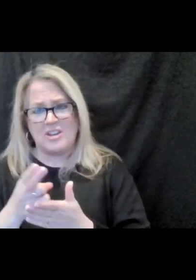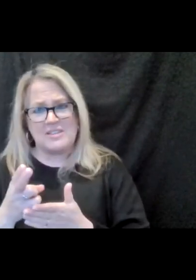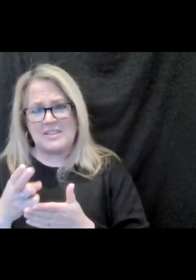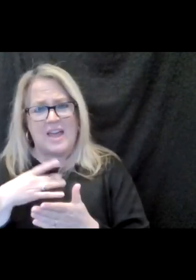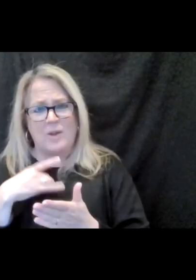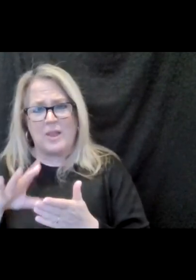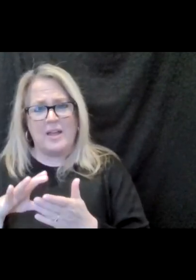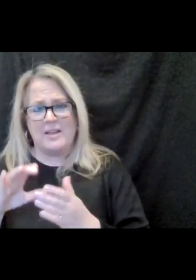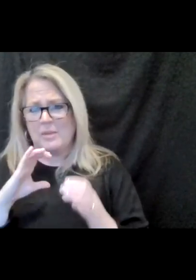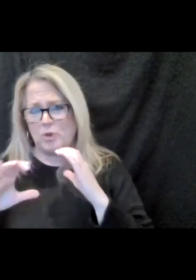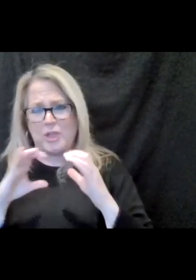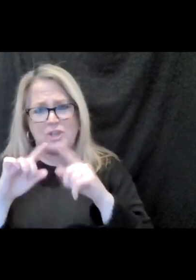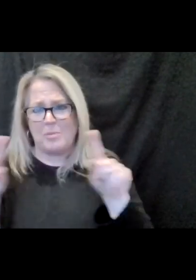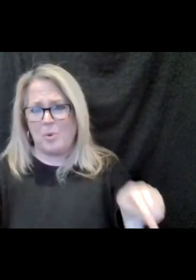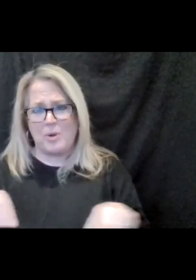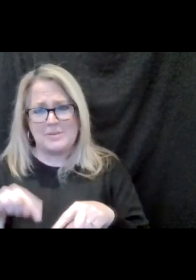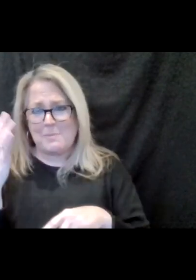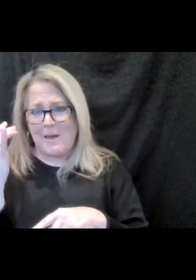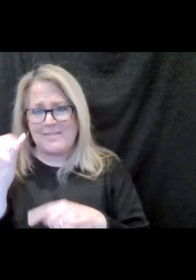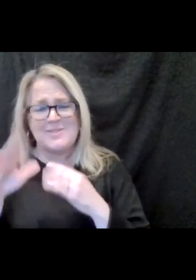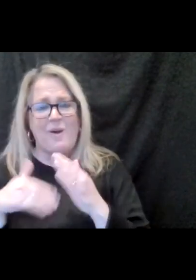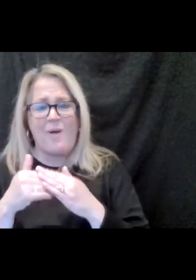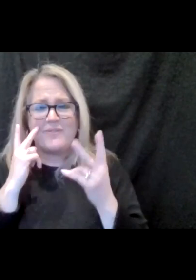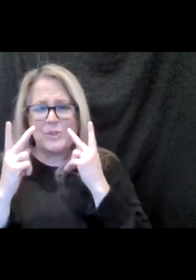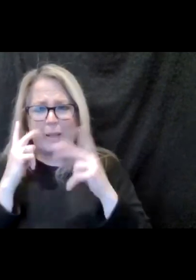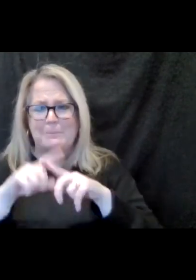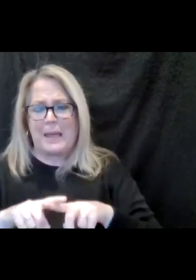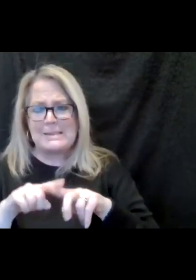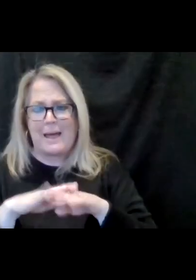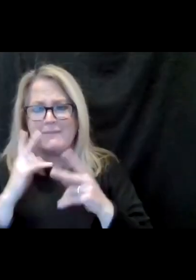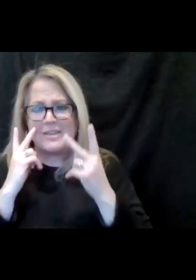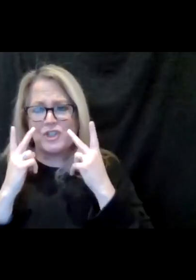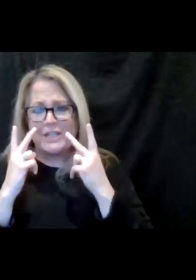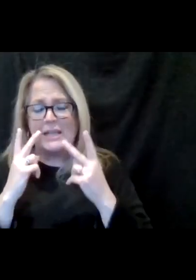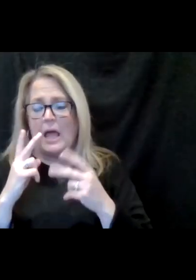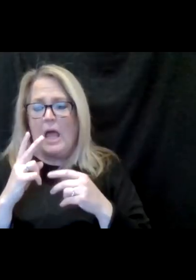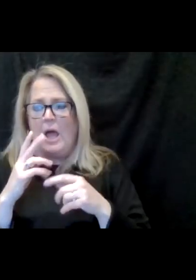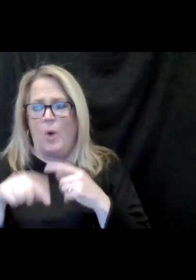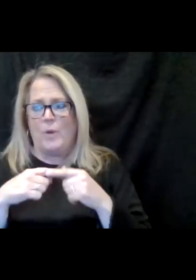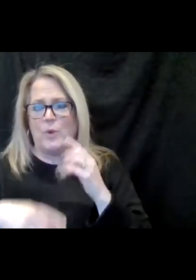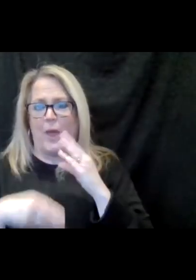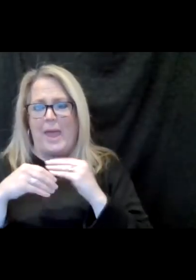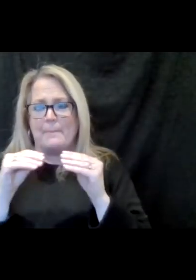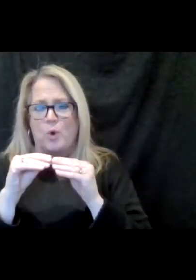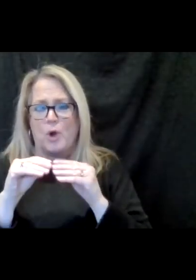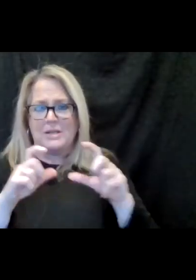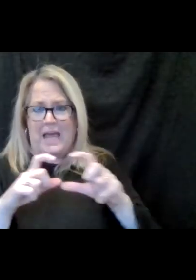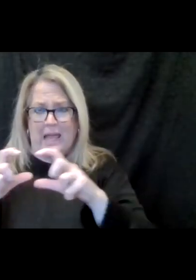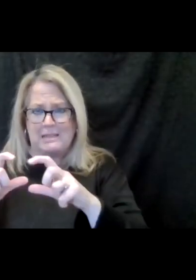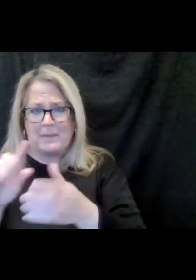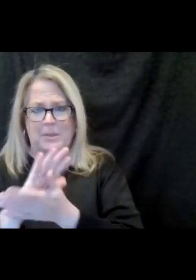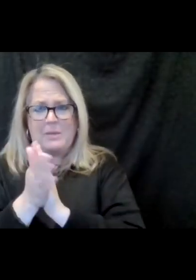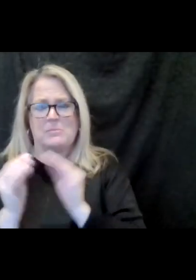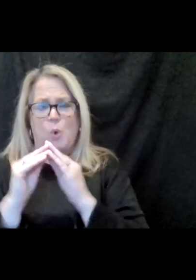I'll be honest, I don't like the communication boards because it's all visually based. And as soon as you add more tiles to it, it becomes even